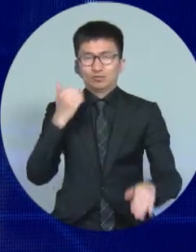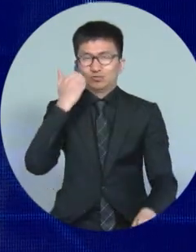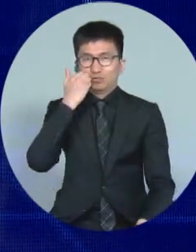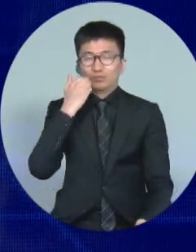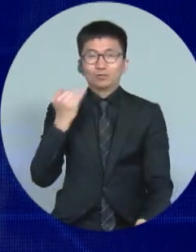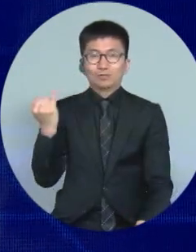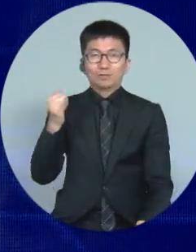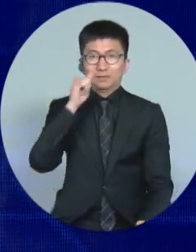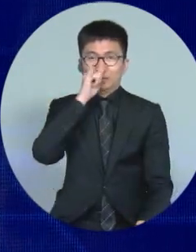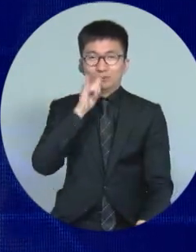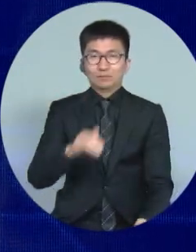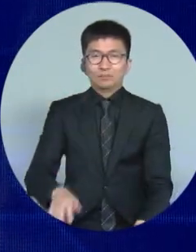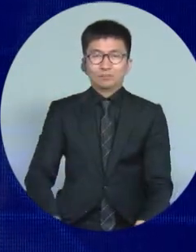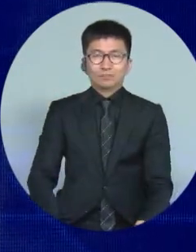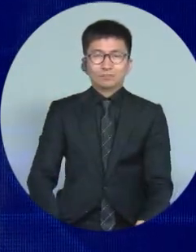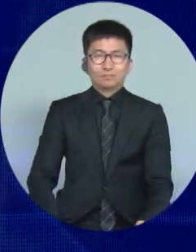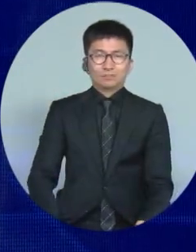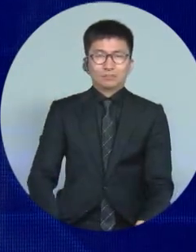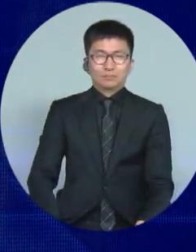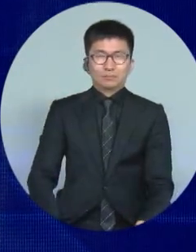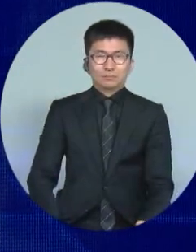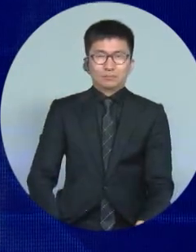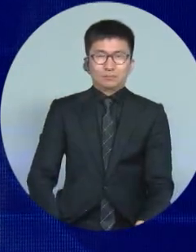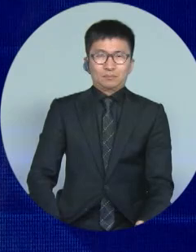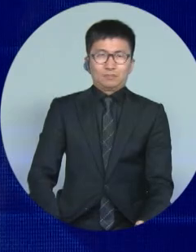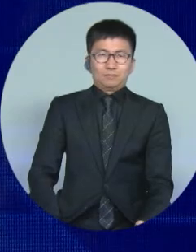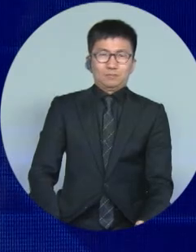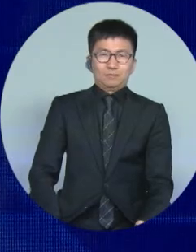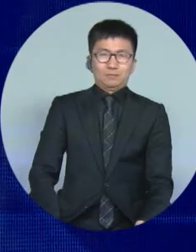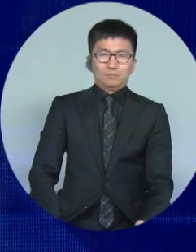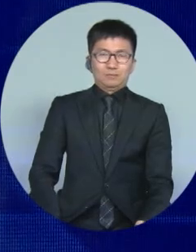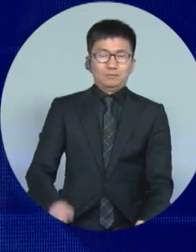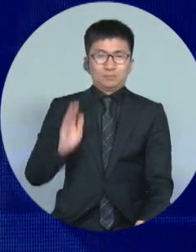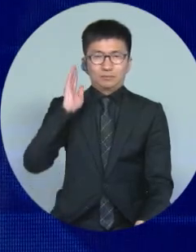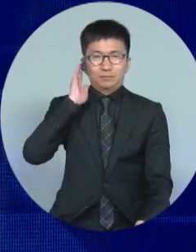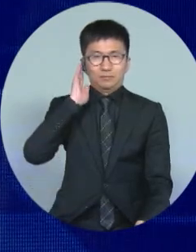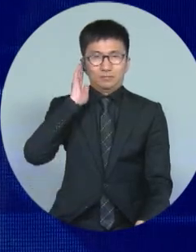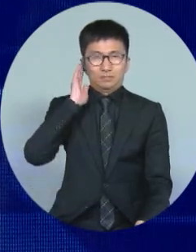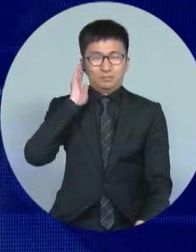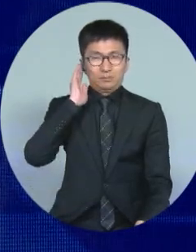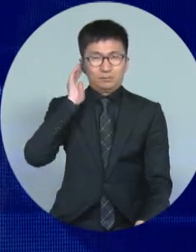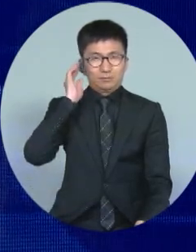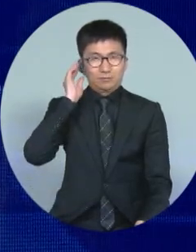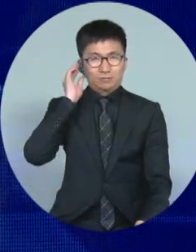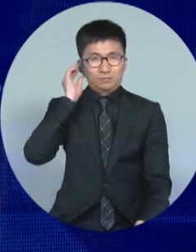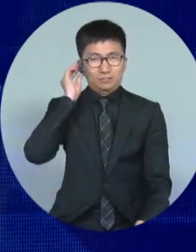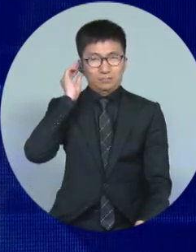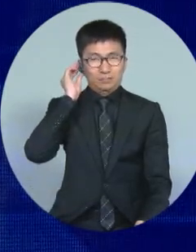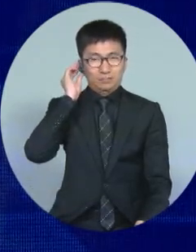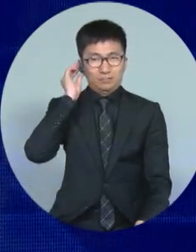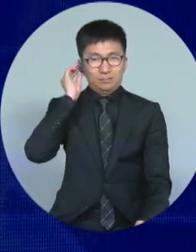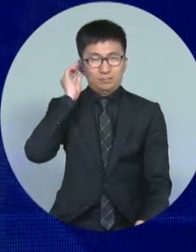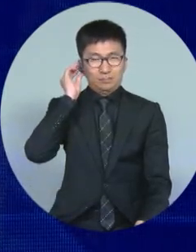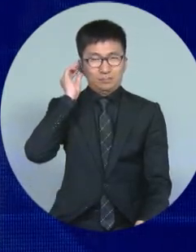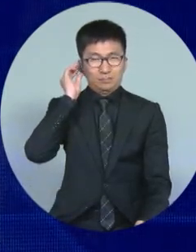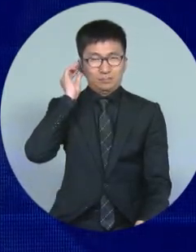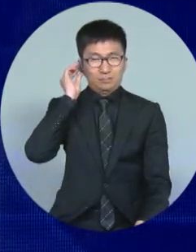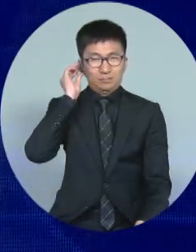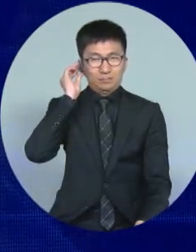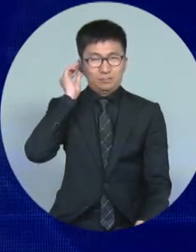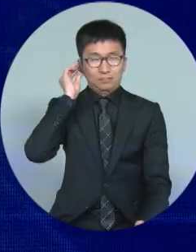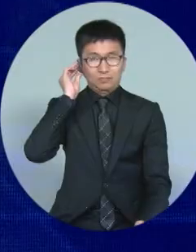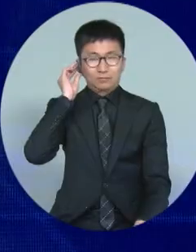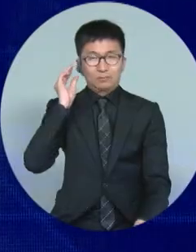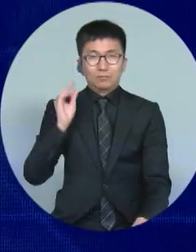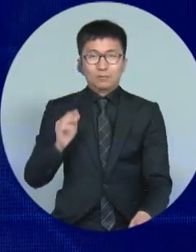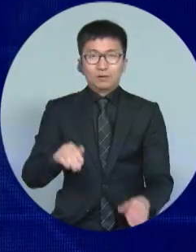comes from those who dream of the impossible, not from those who are the slaves